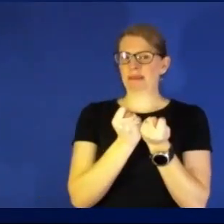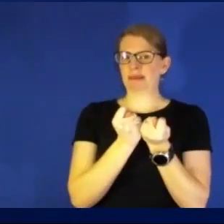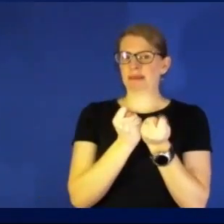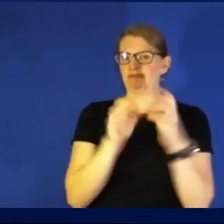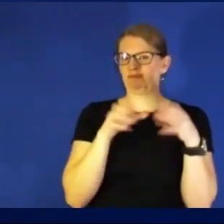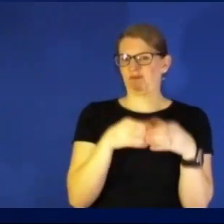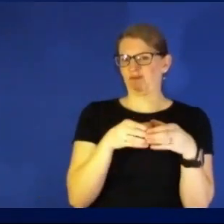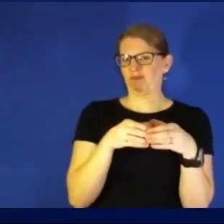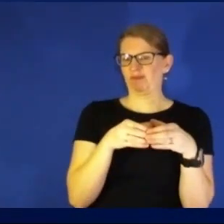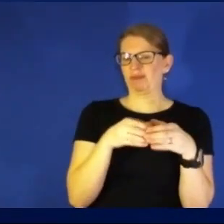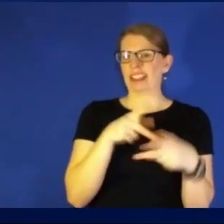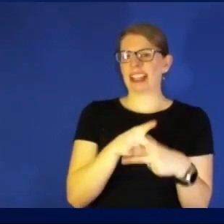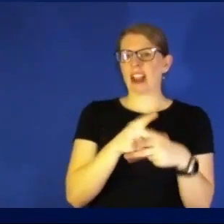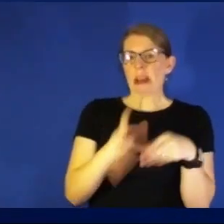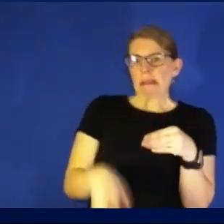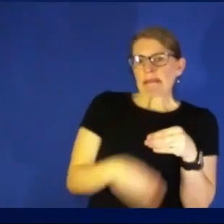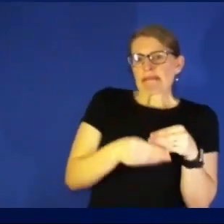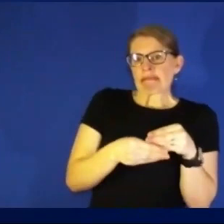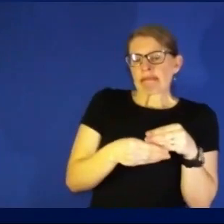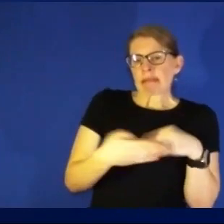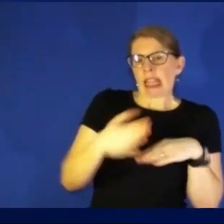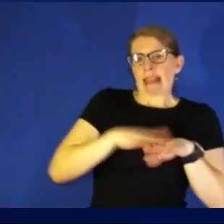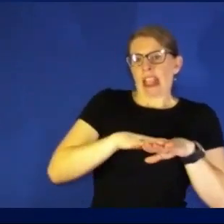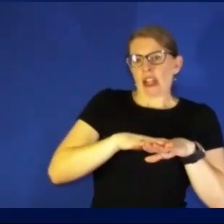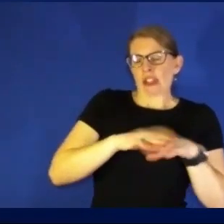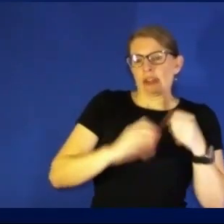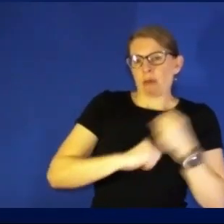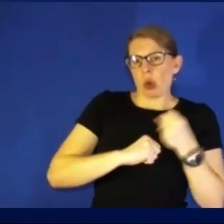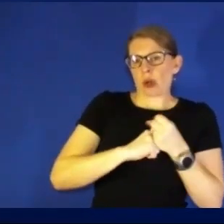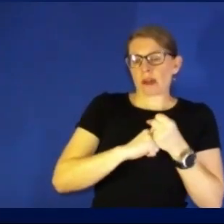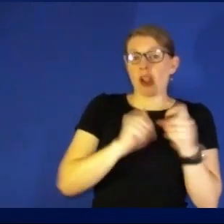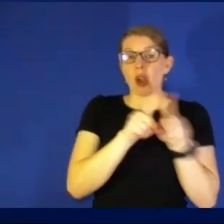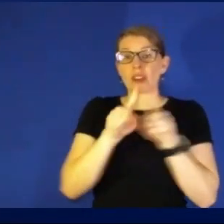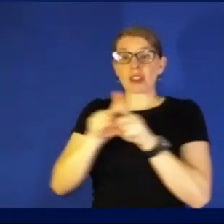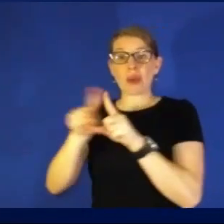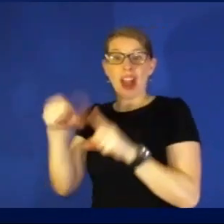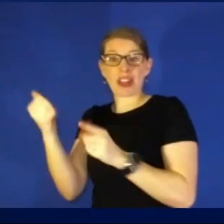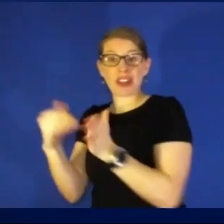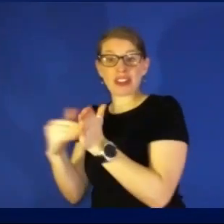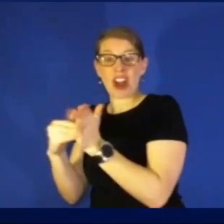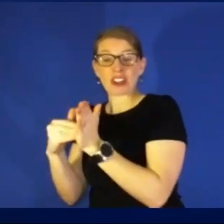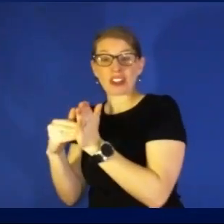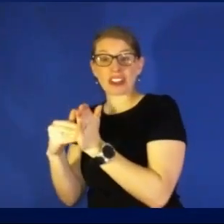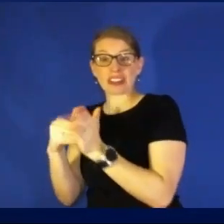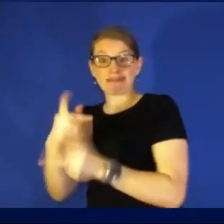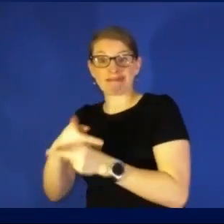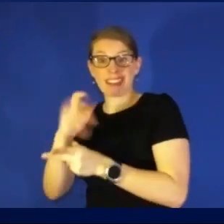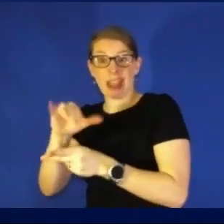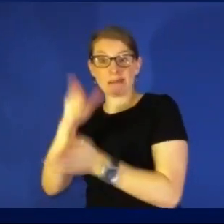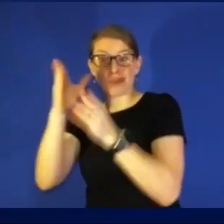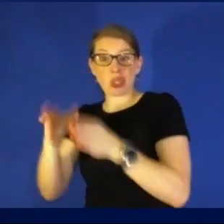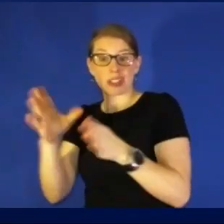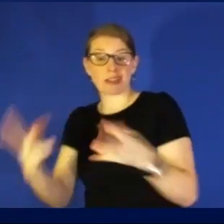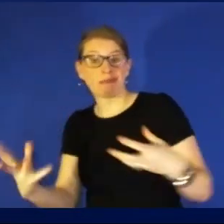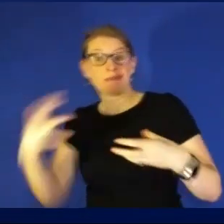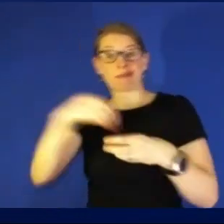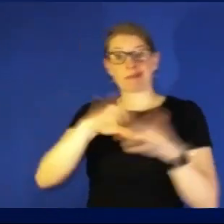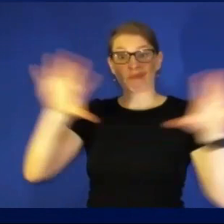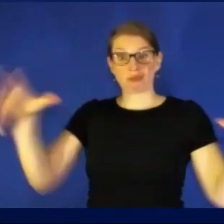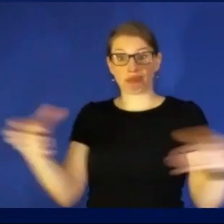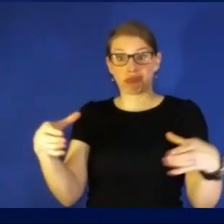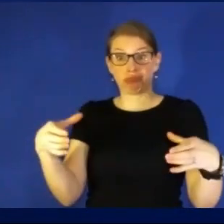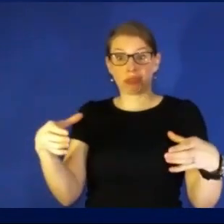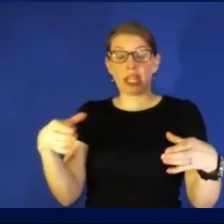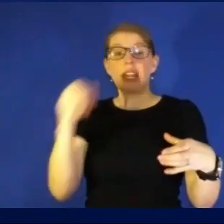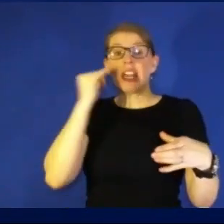of support under all of the providers who are taking care of that person. So, for example, if I have a patient who's